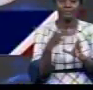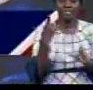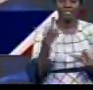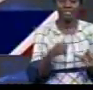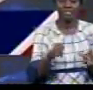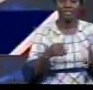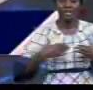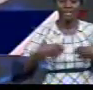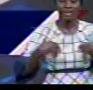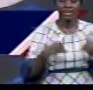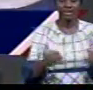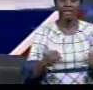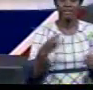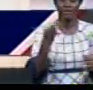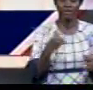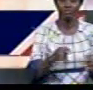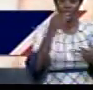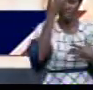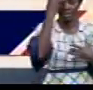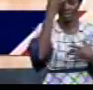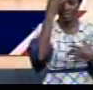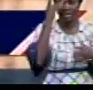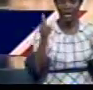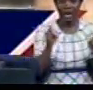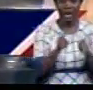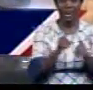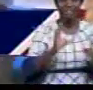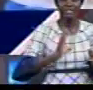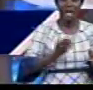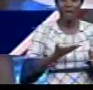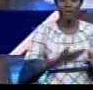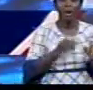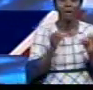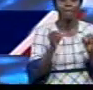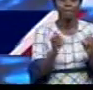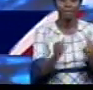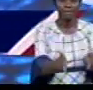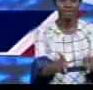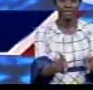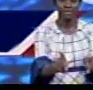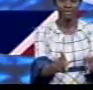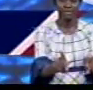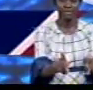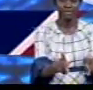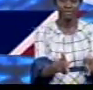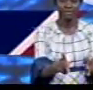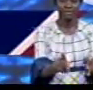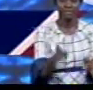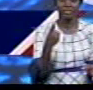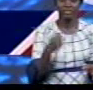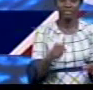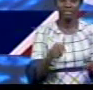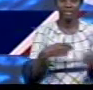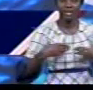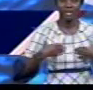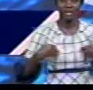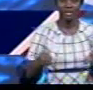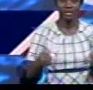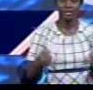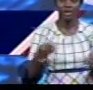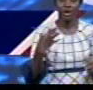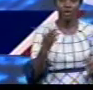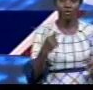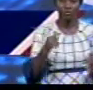of the sick as our privilege. The healing of the sick